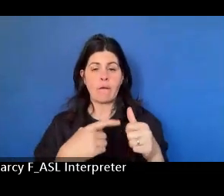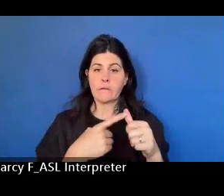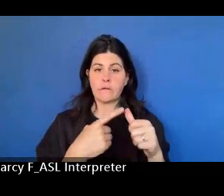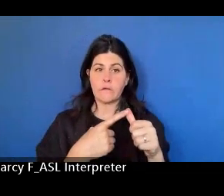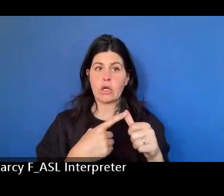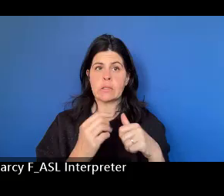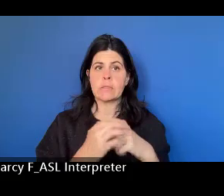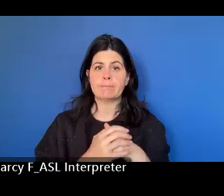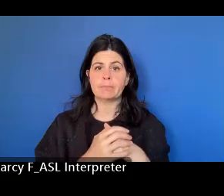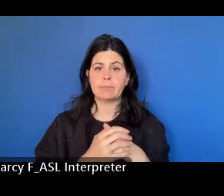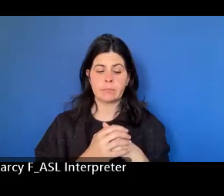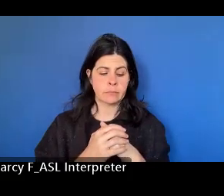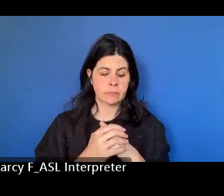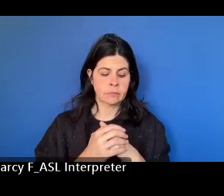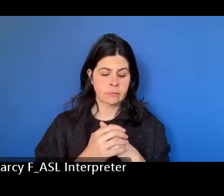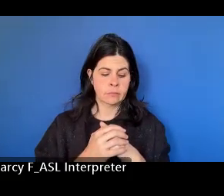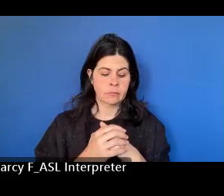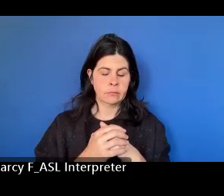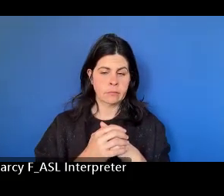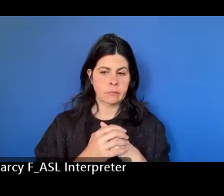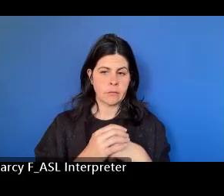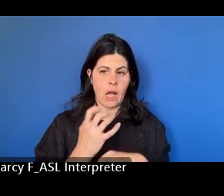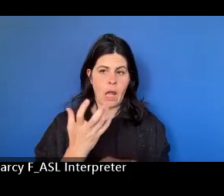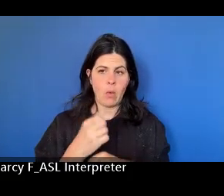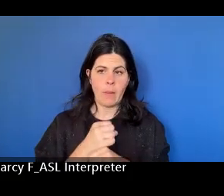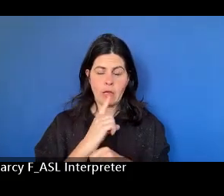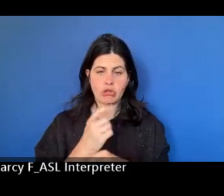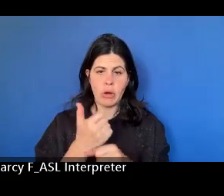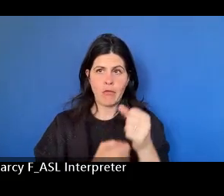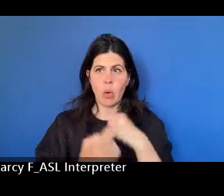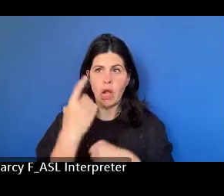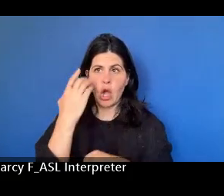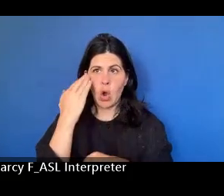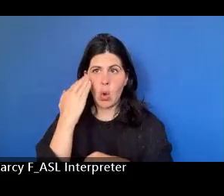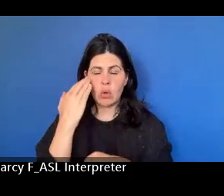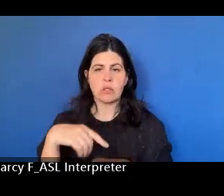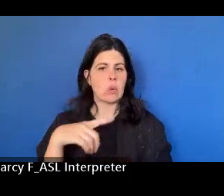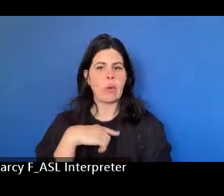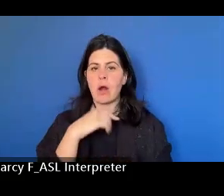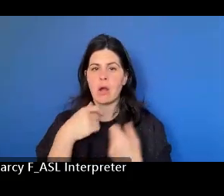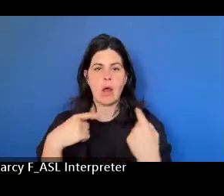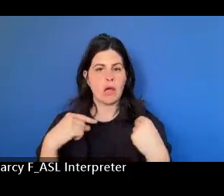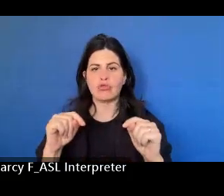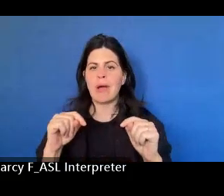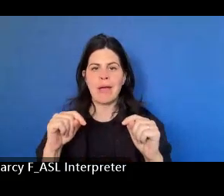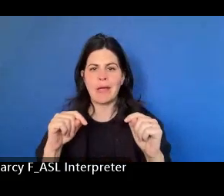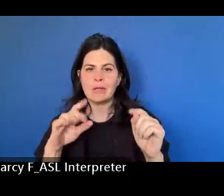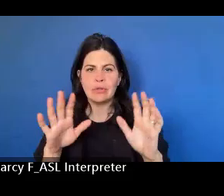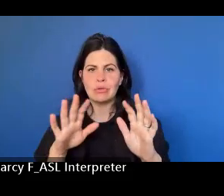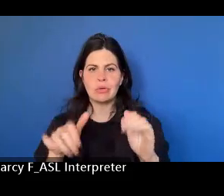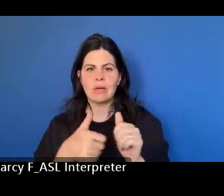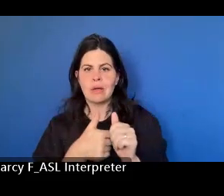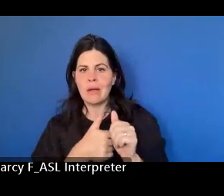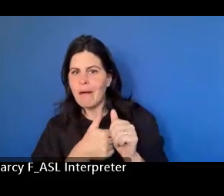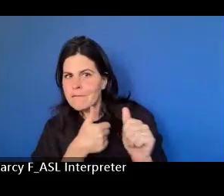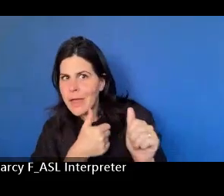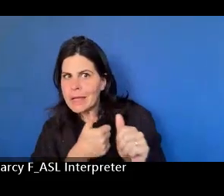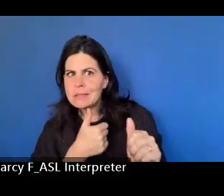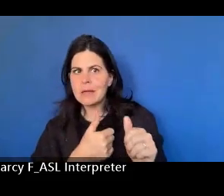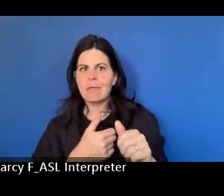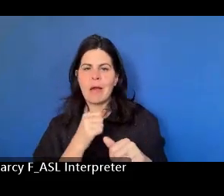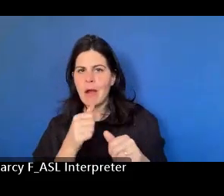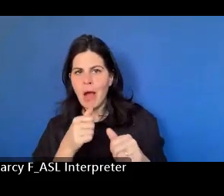want to make sure everyone knows, we're not trying to be evasive here at all by not addressing